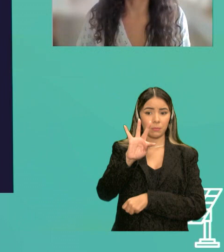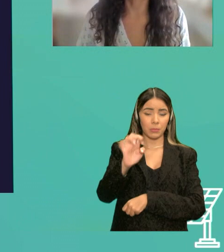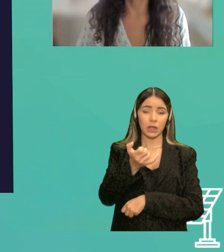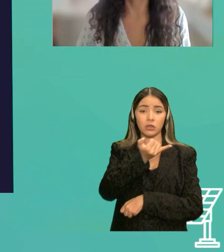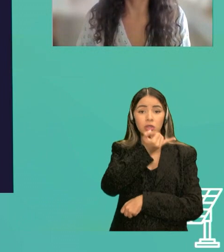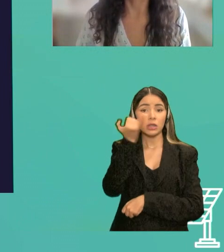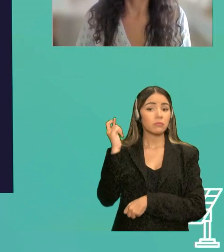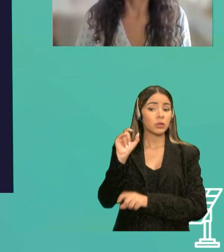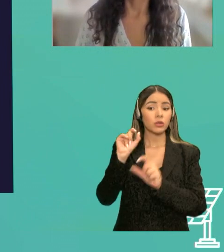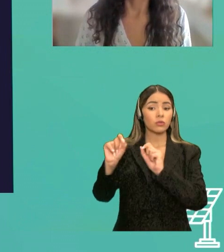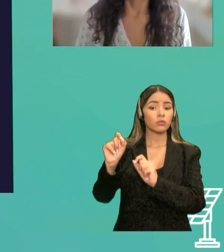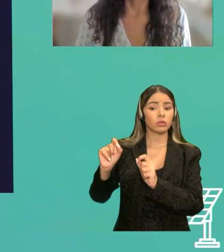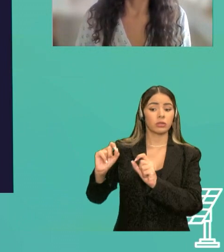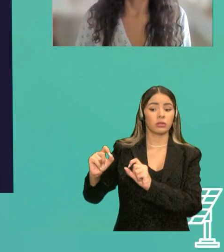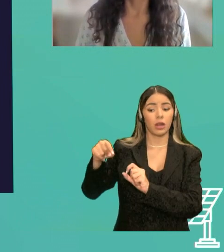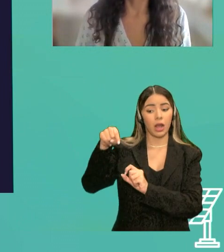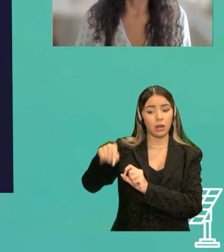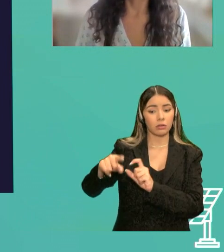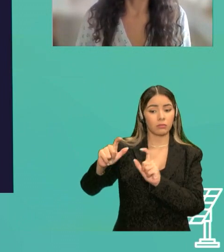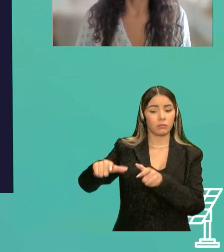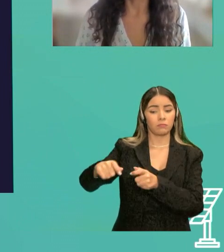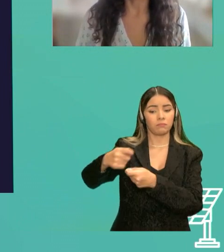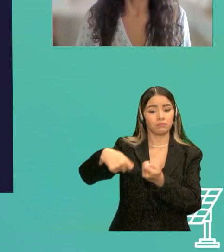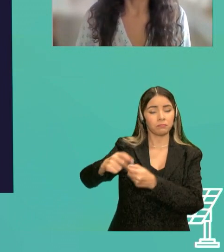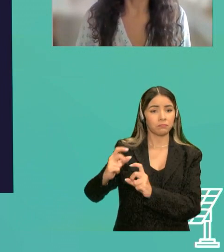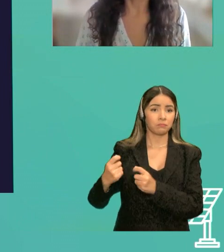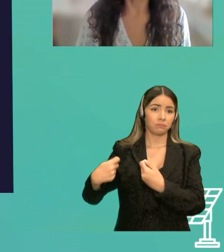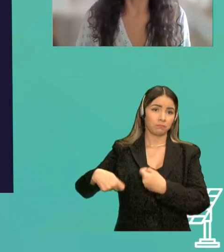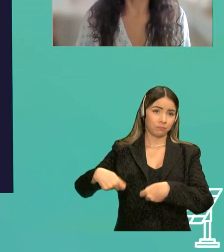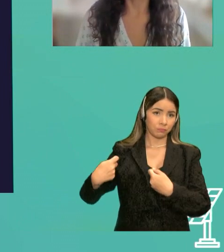And the concept is to have